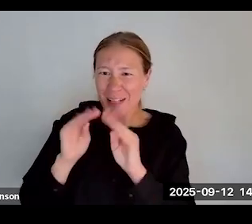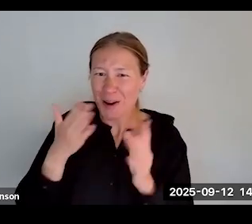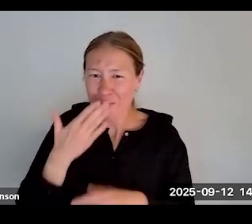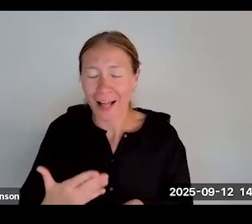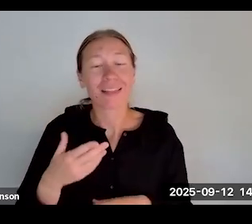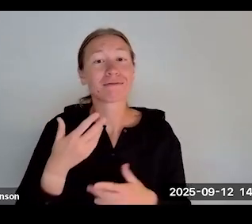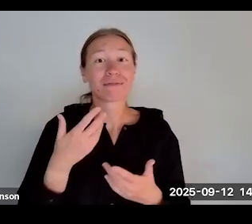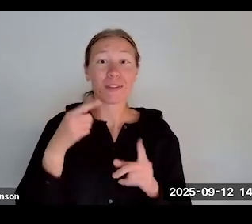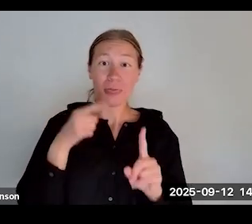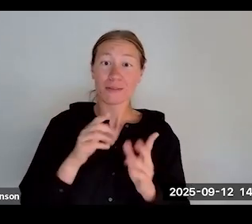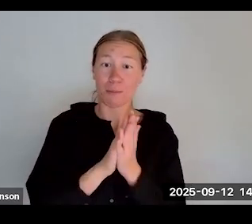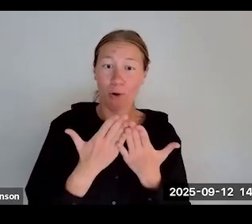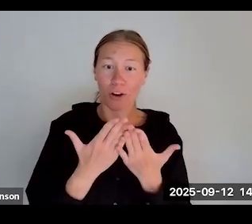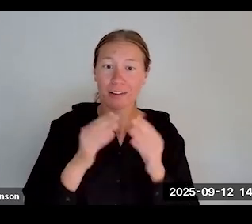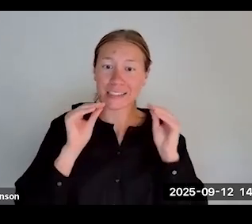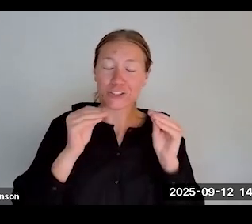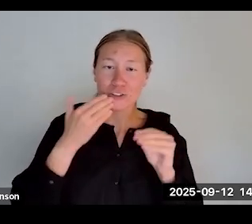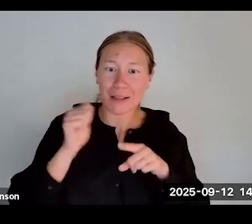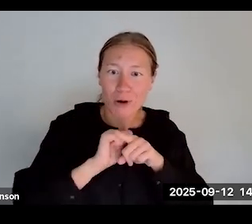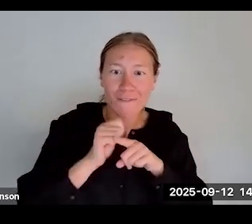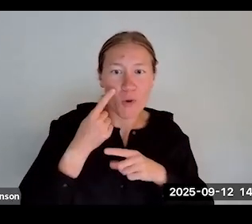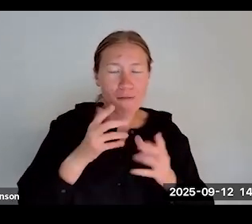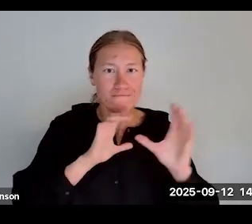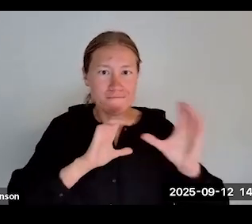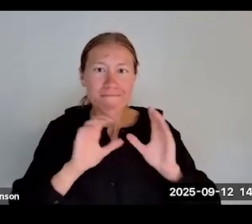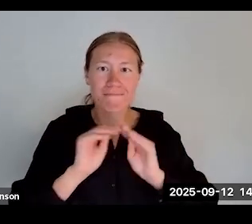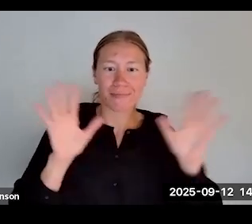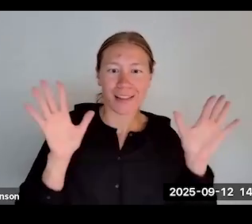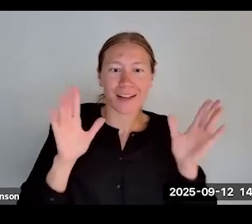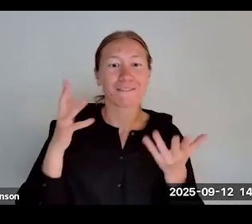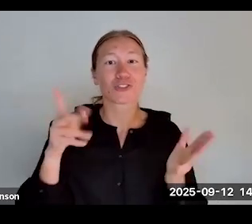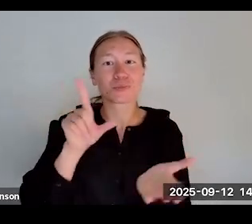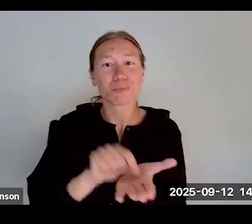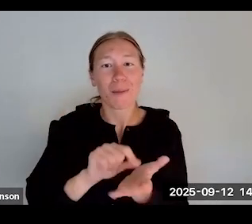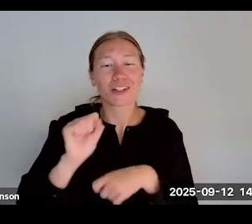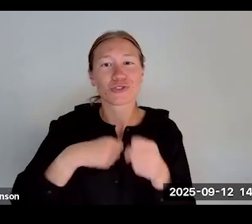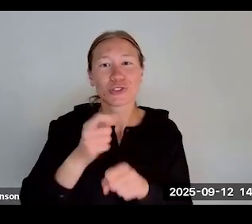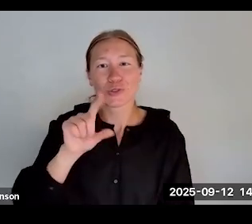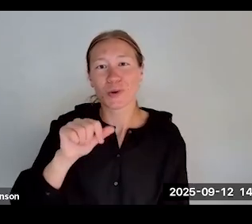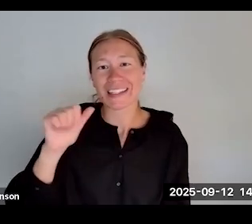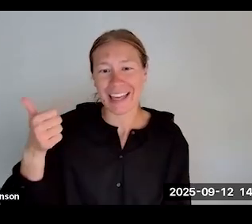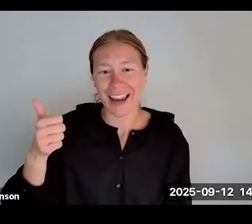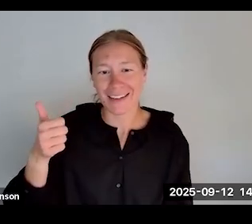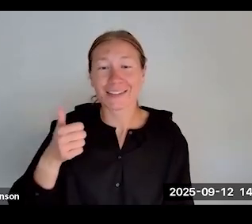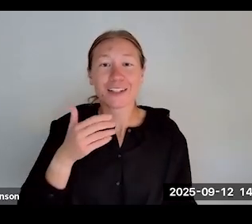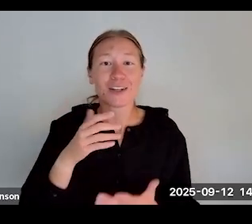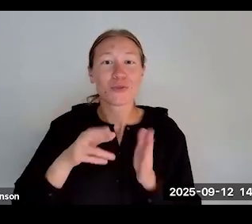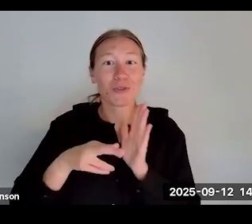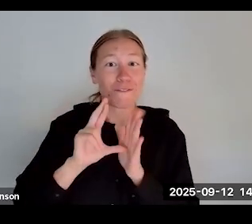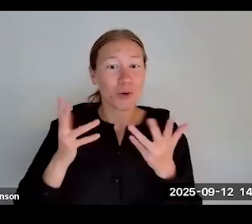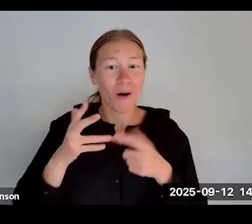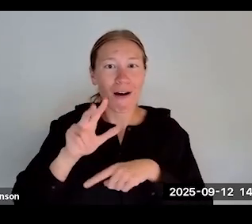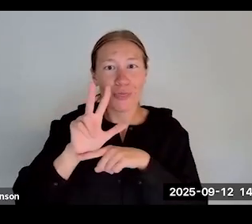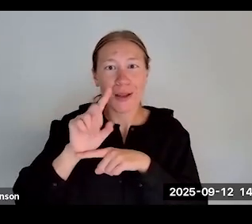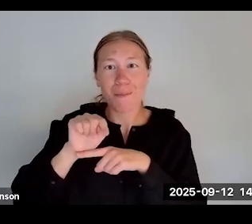you're talking to, and not covering your mouth. It was published in 2010 and has a 3.95-star rating on